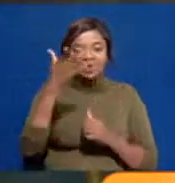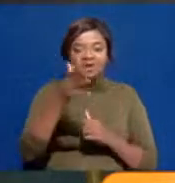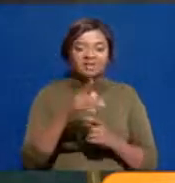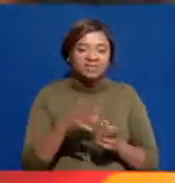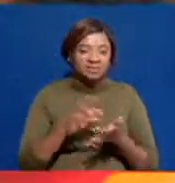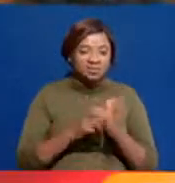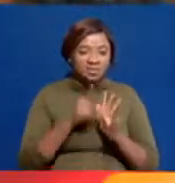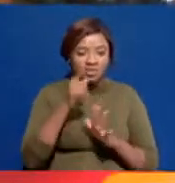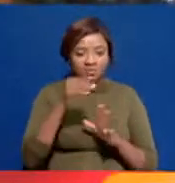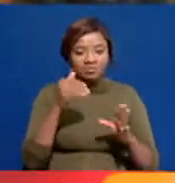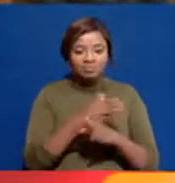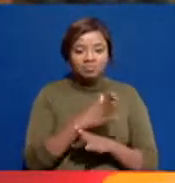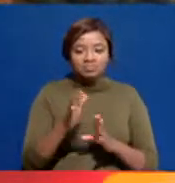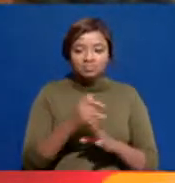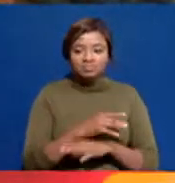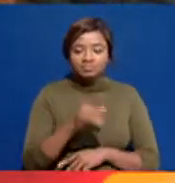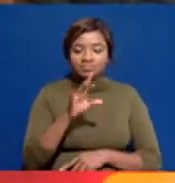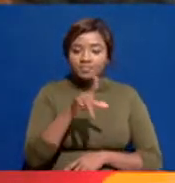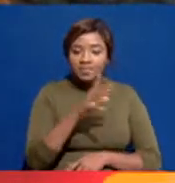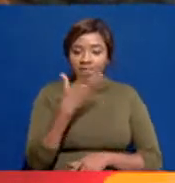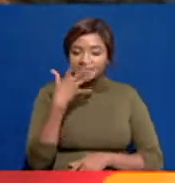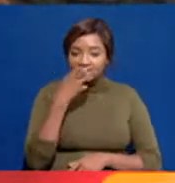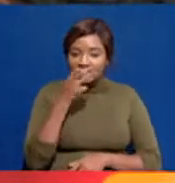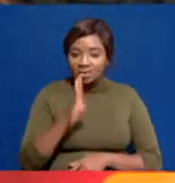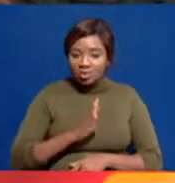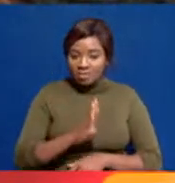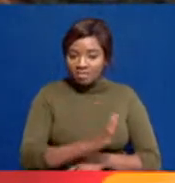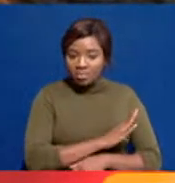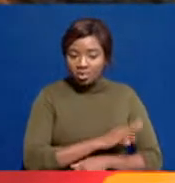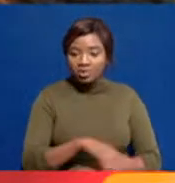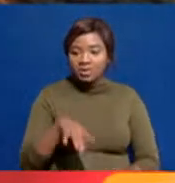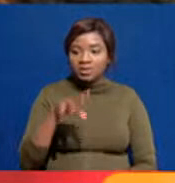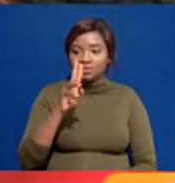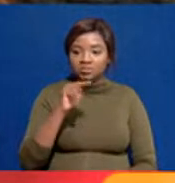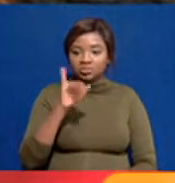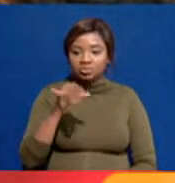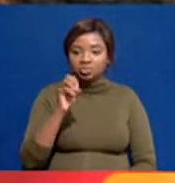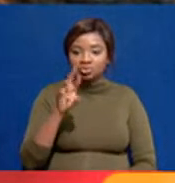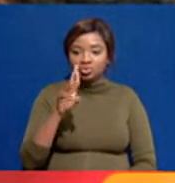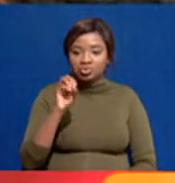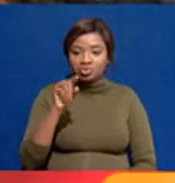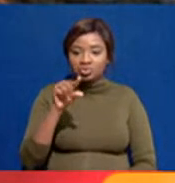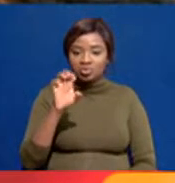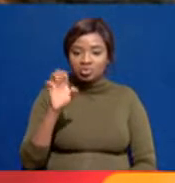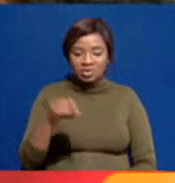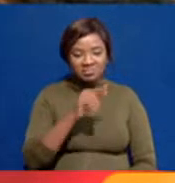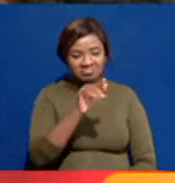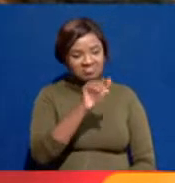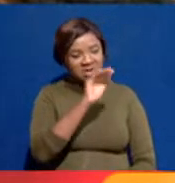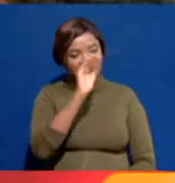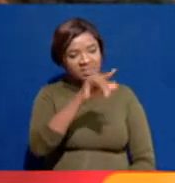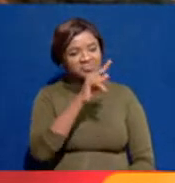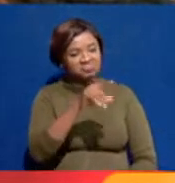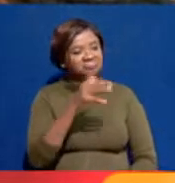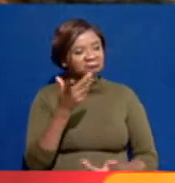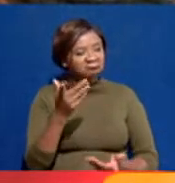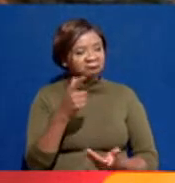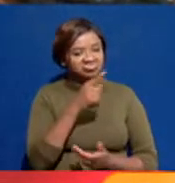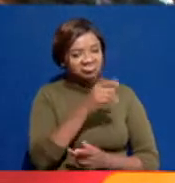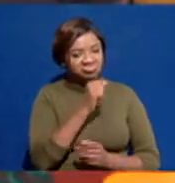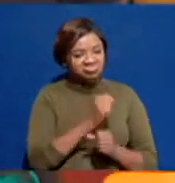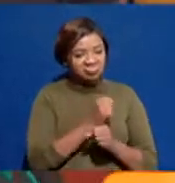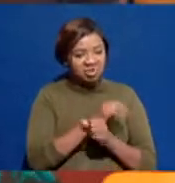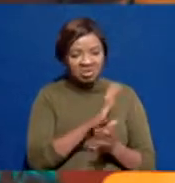useme ukweli. Telkom board chair Edwin Njoroge was advised to explain his role in the irregular buyout of the